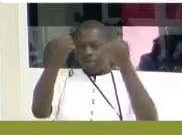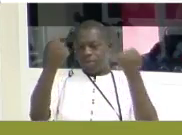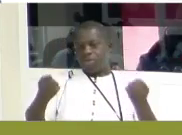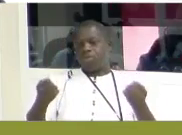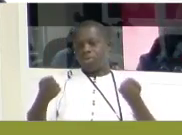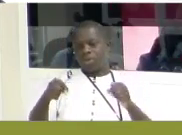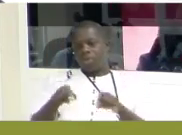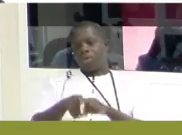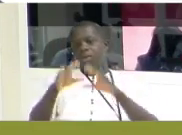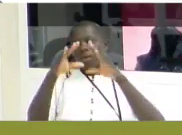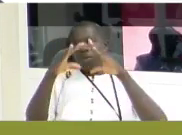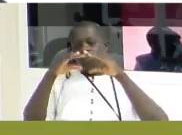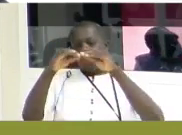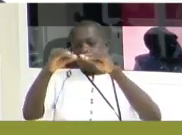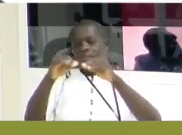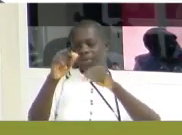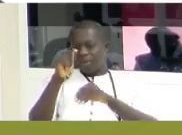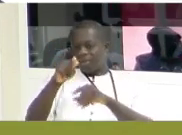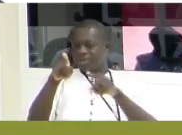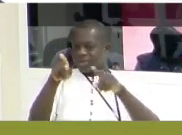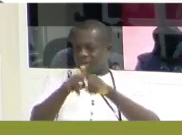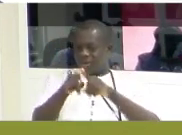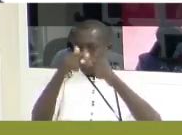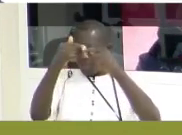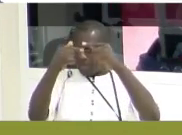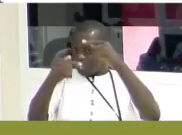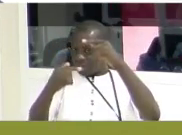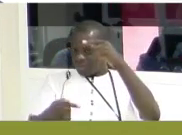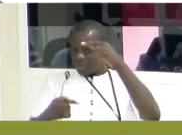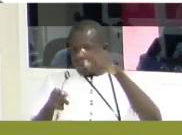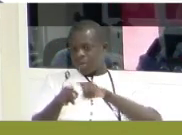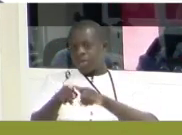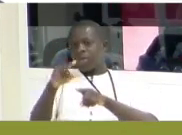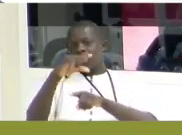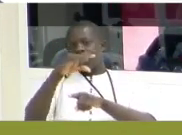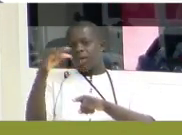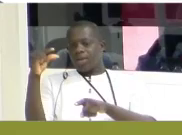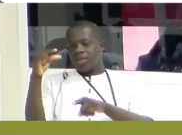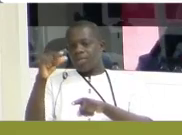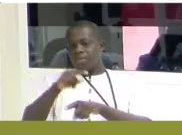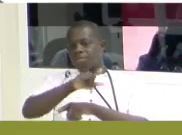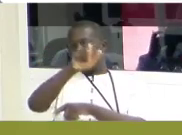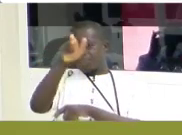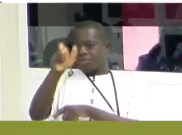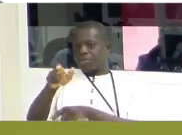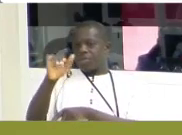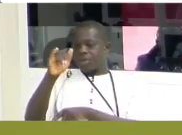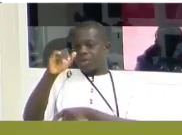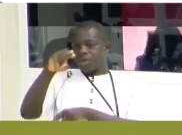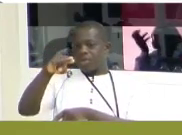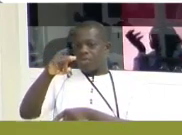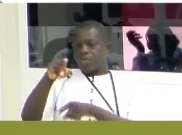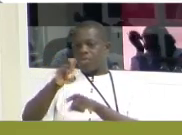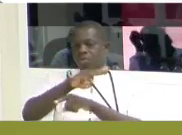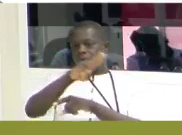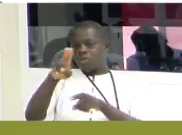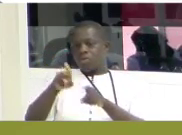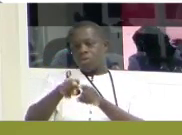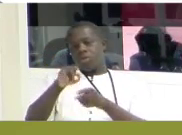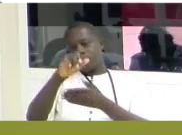that same list, but they branded them as informants. Informants, not subscribers.